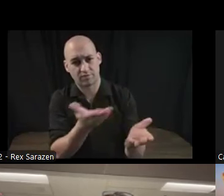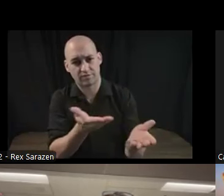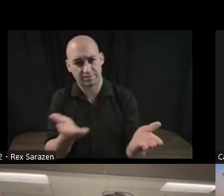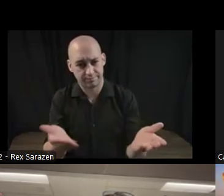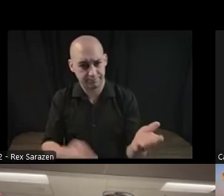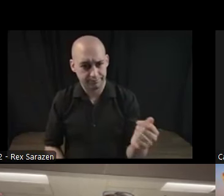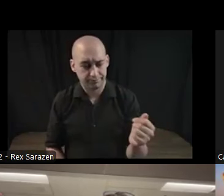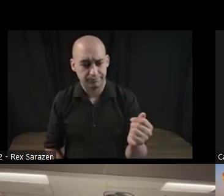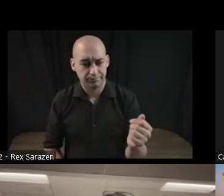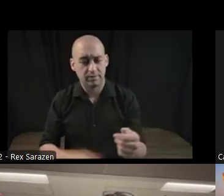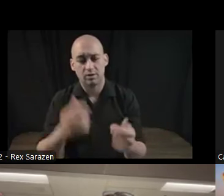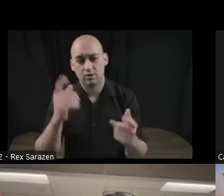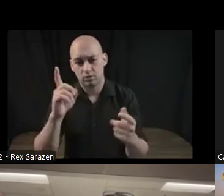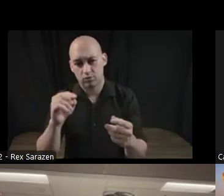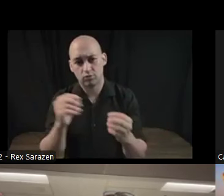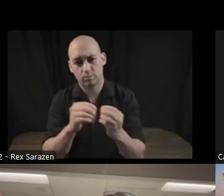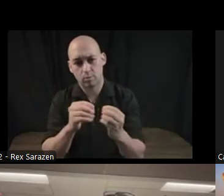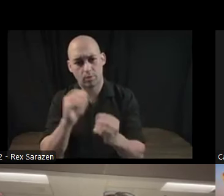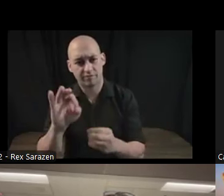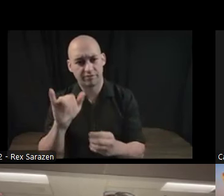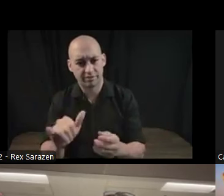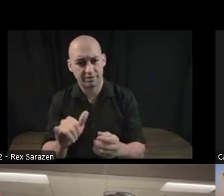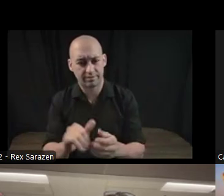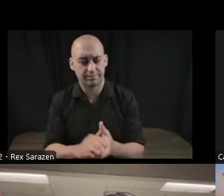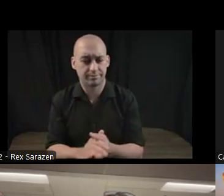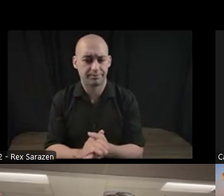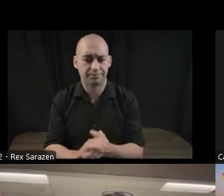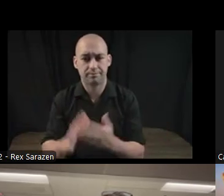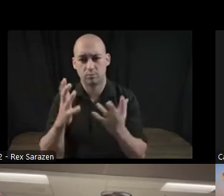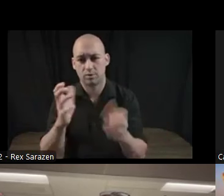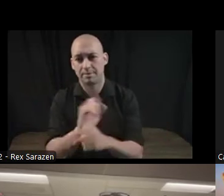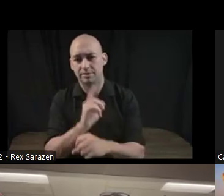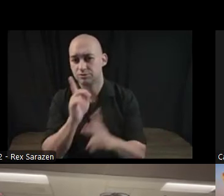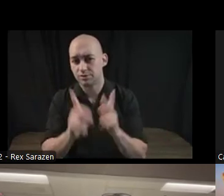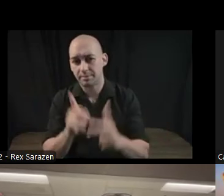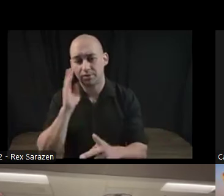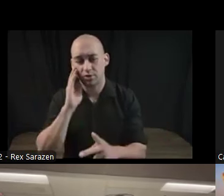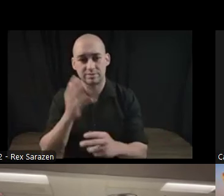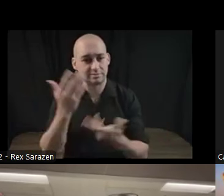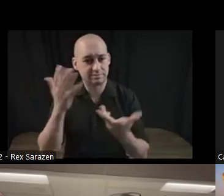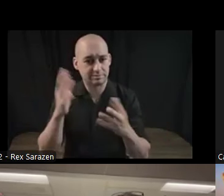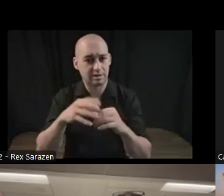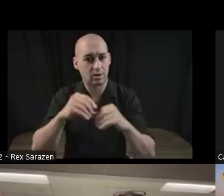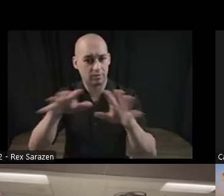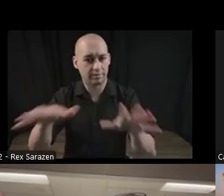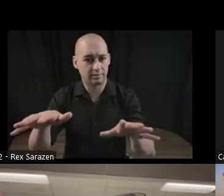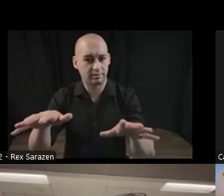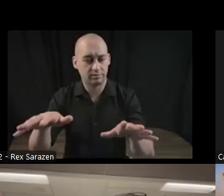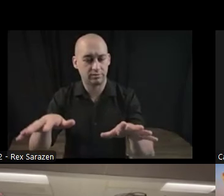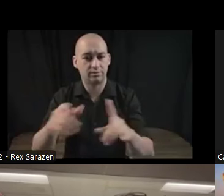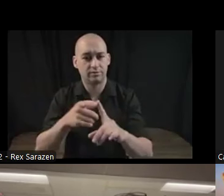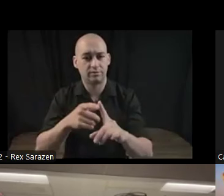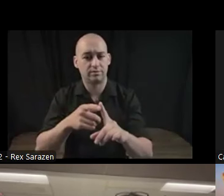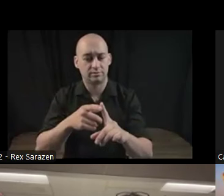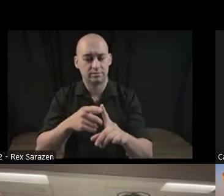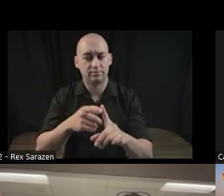it and doing more of it. So just like I said, I want to make sure people know that it is out there from a lot of different